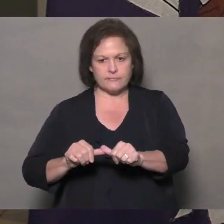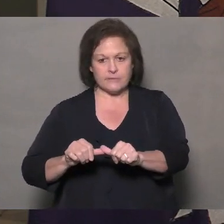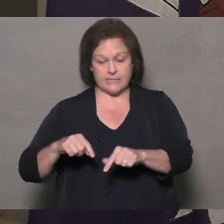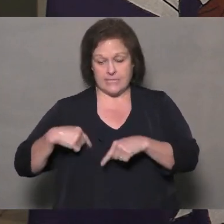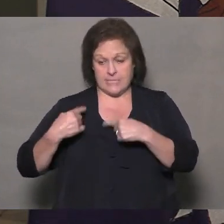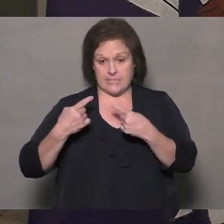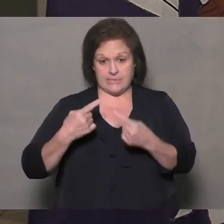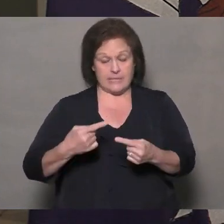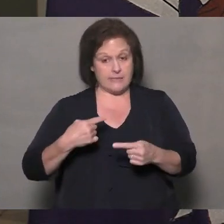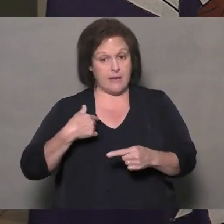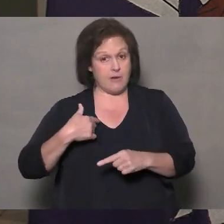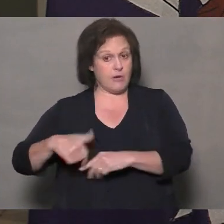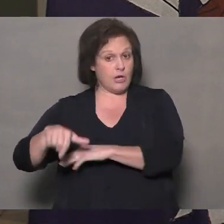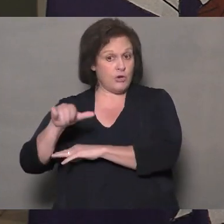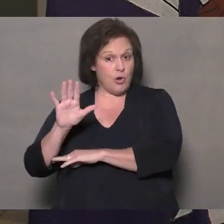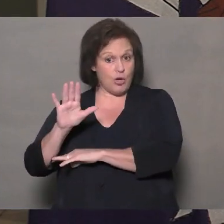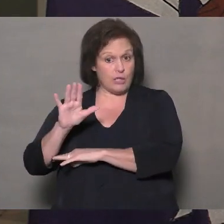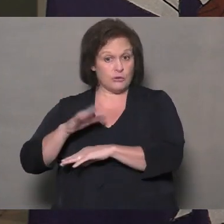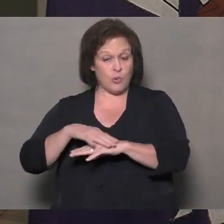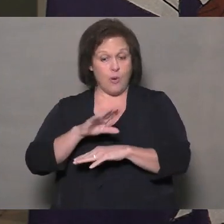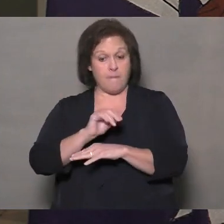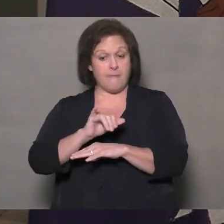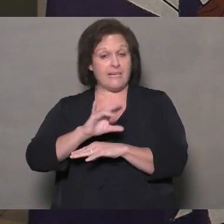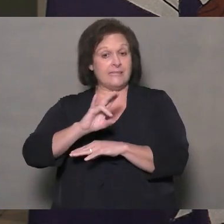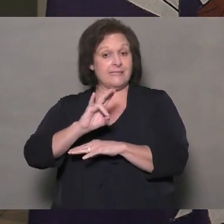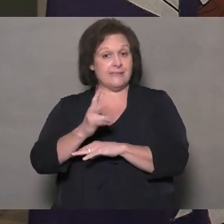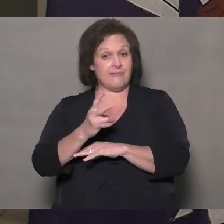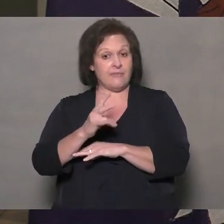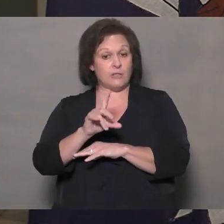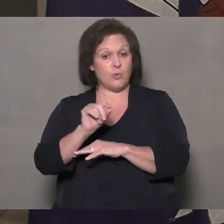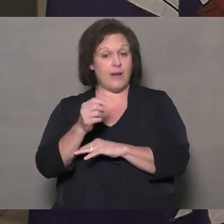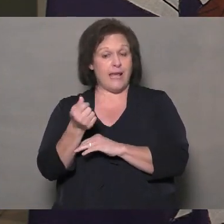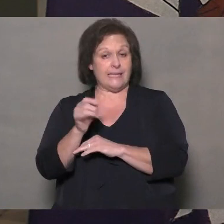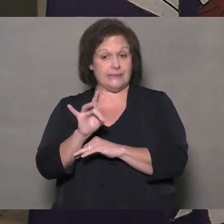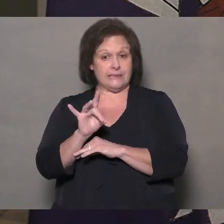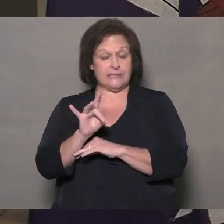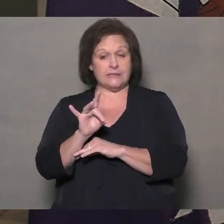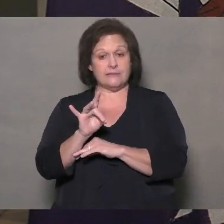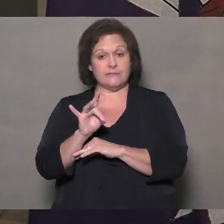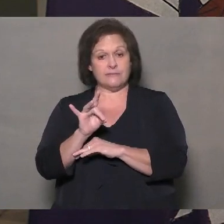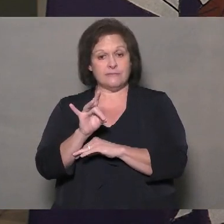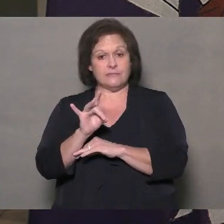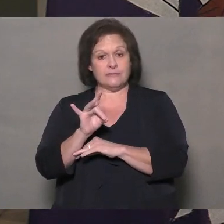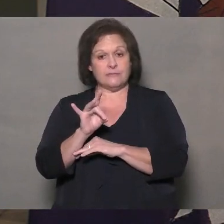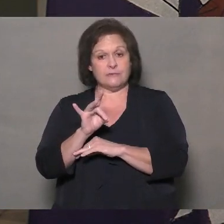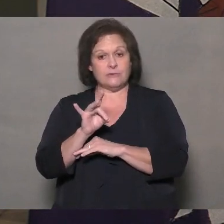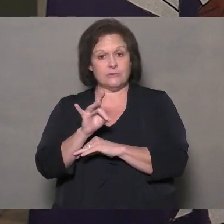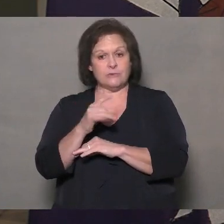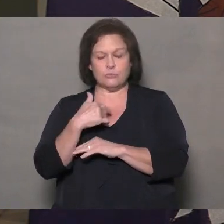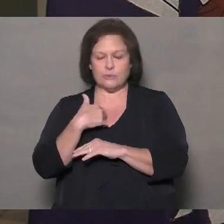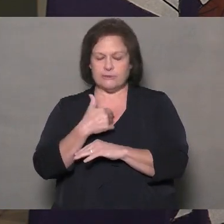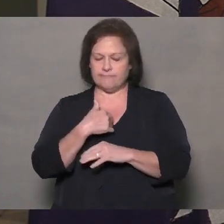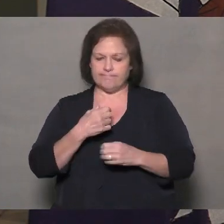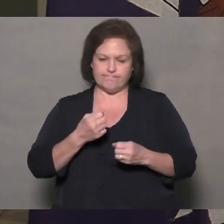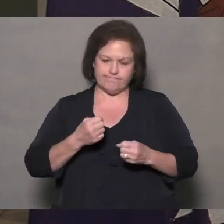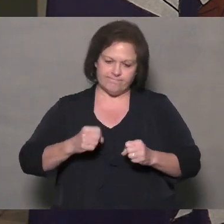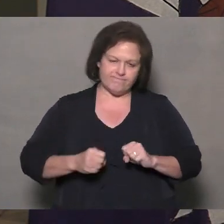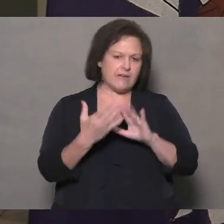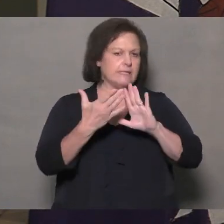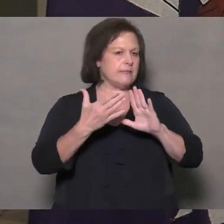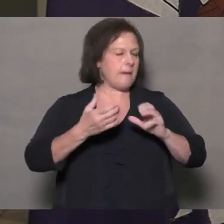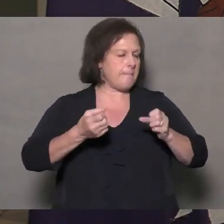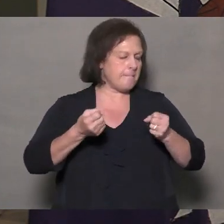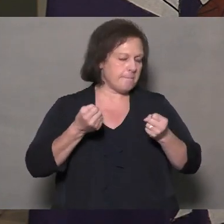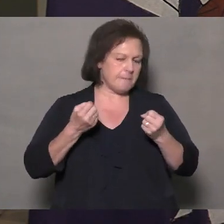my inauguration as your mayor on May 7th, 2018, we have faced many unprecedented